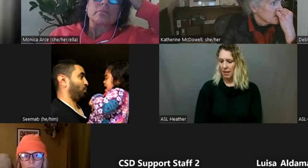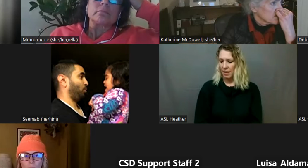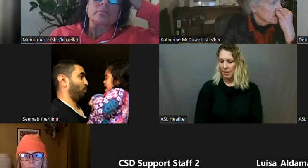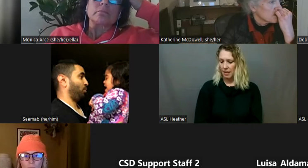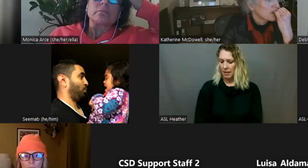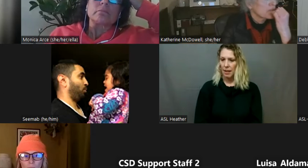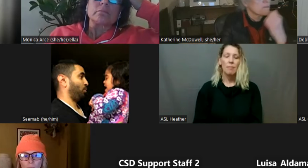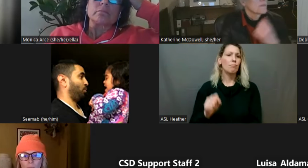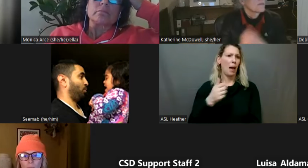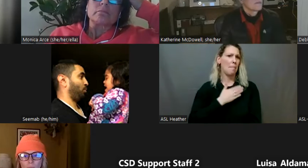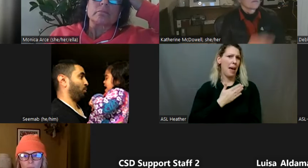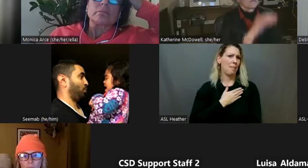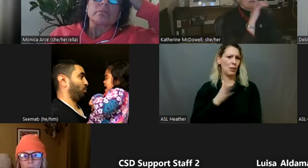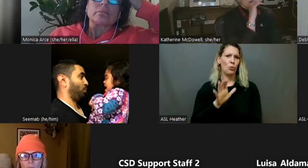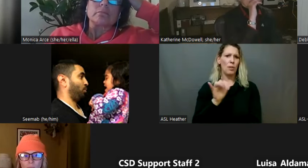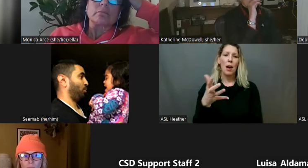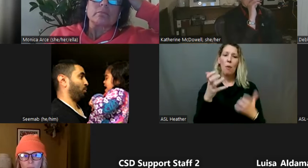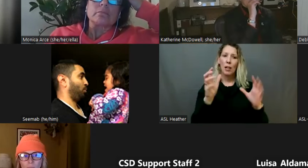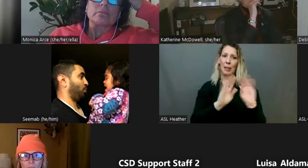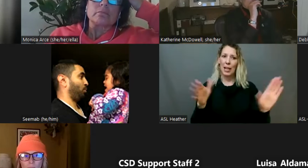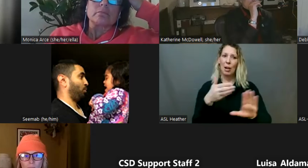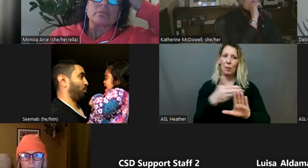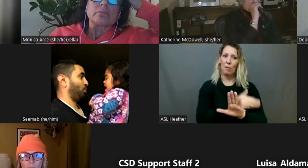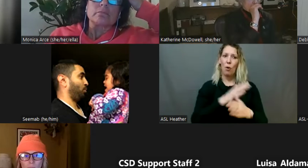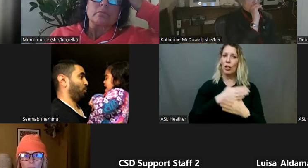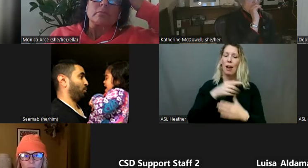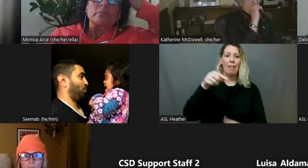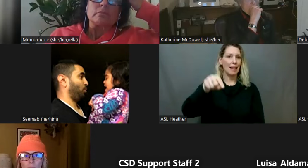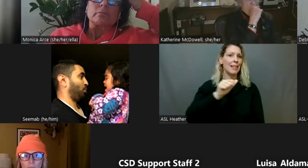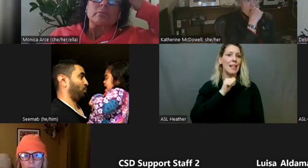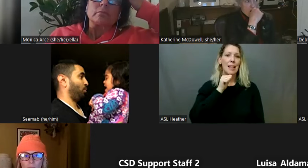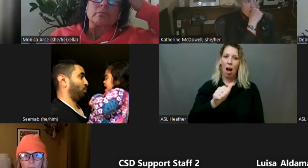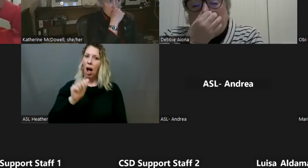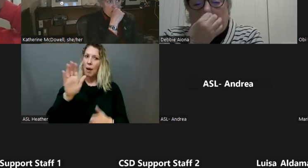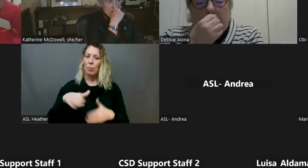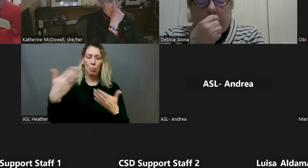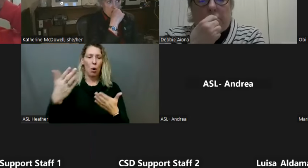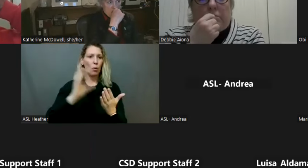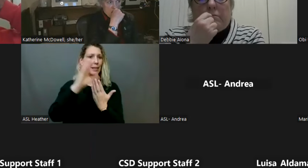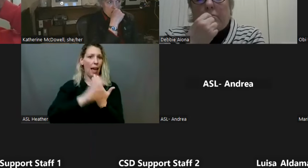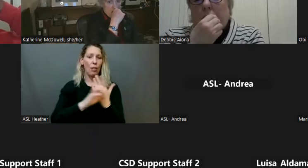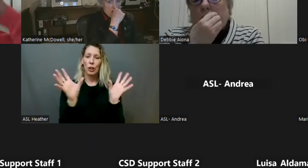do that. And I want to be clear before I share it that this is not a proposed calendar of meetings.